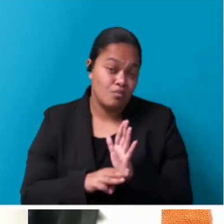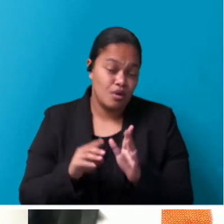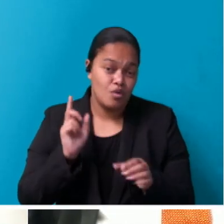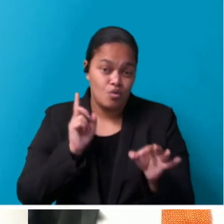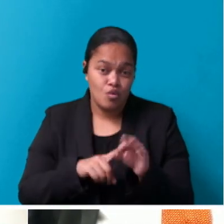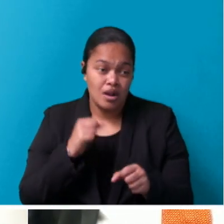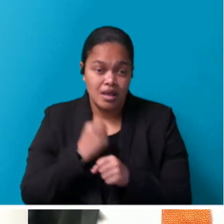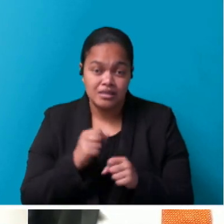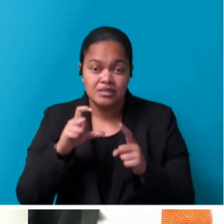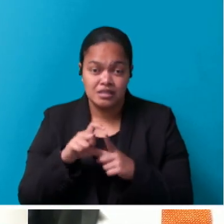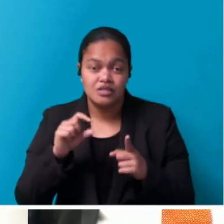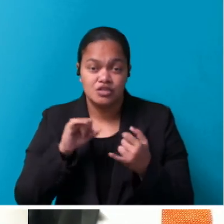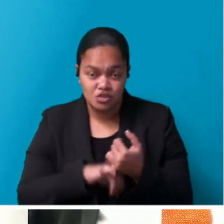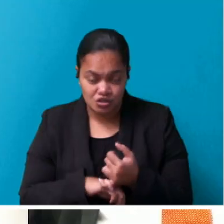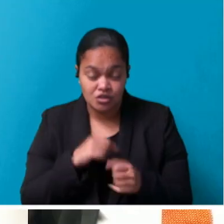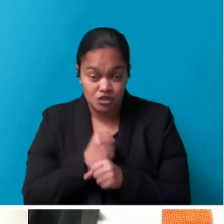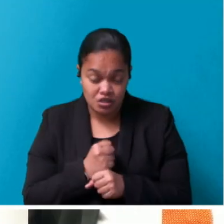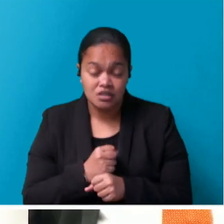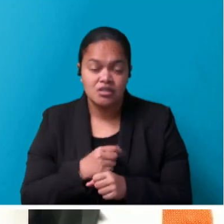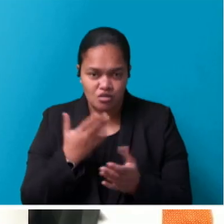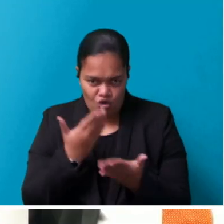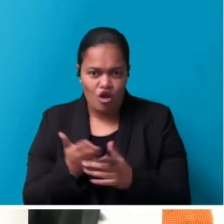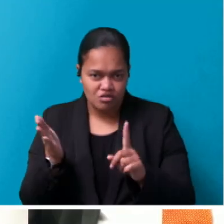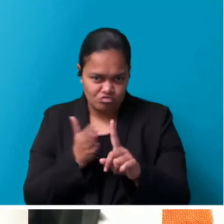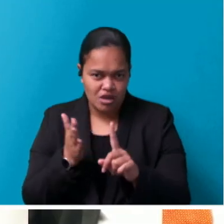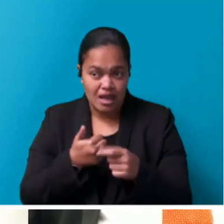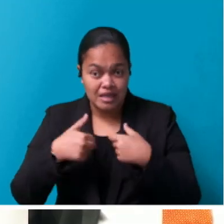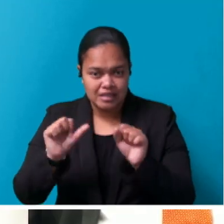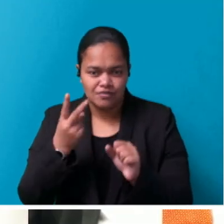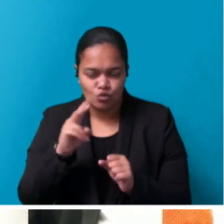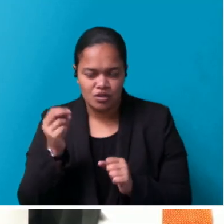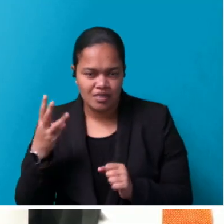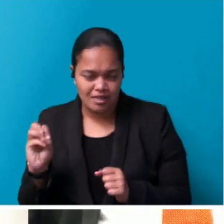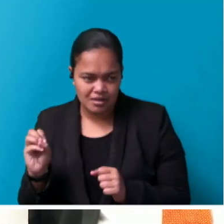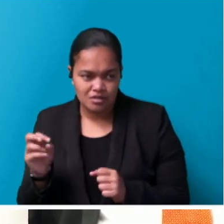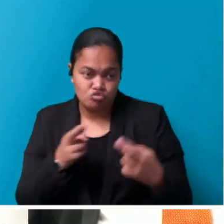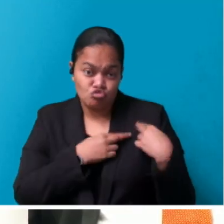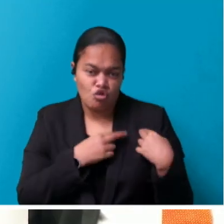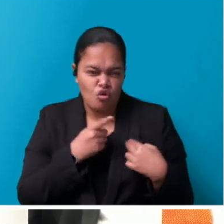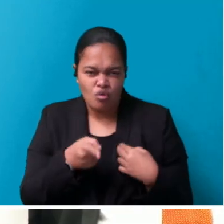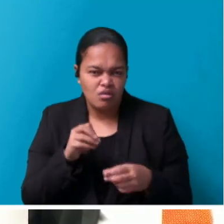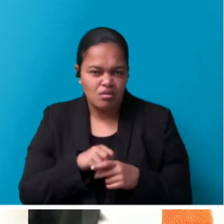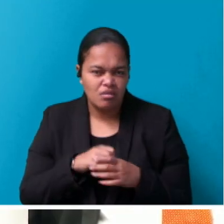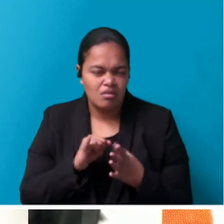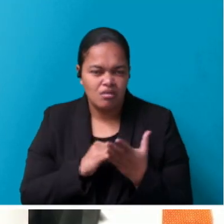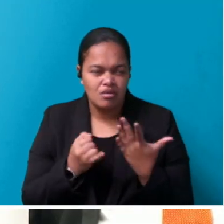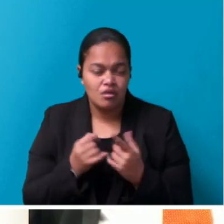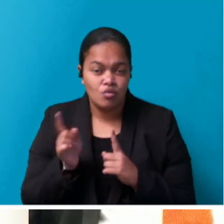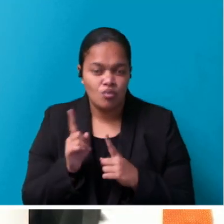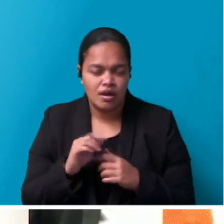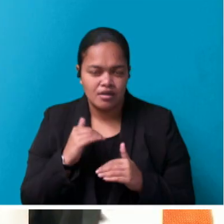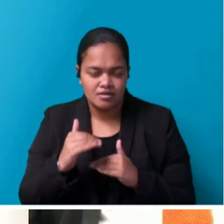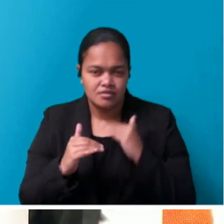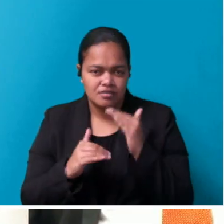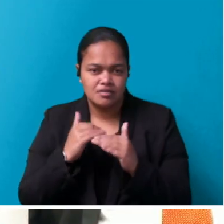currently on track to be achieved by 2030, the role of digital innovation in accelerating